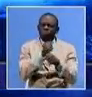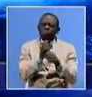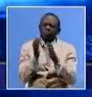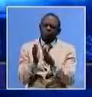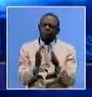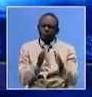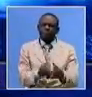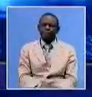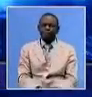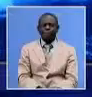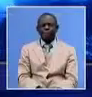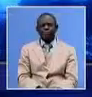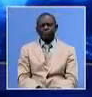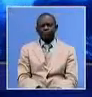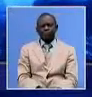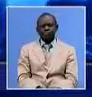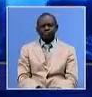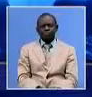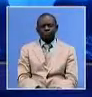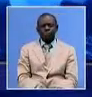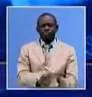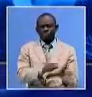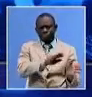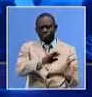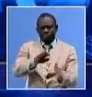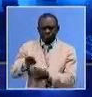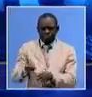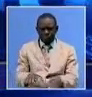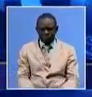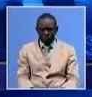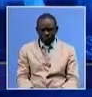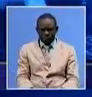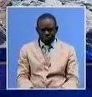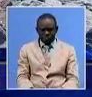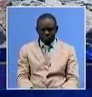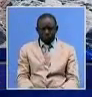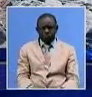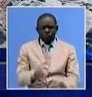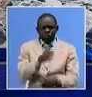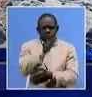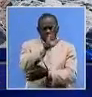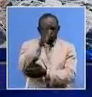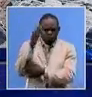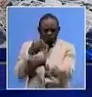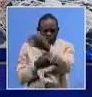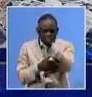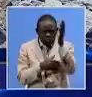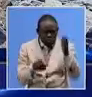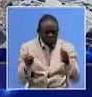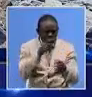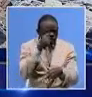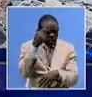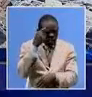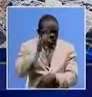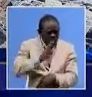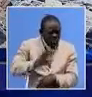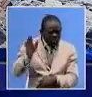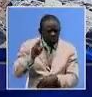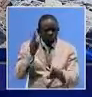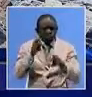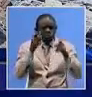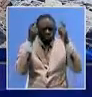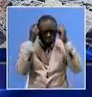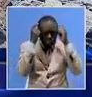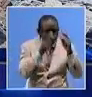Government has given a three-week ultimatum to settlers who have encroached on various forest reserves countrywide. Green Economy and Environment Minister Colin